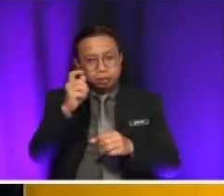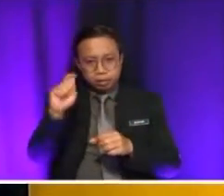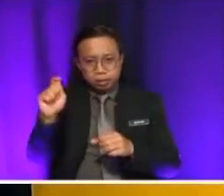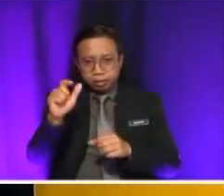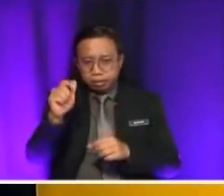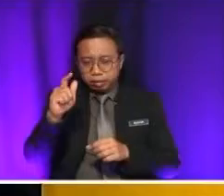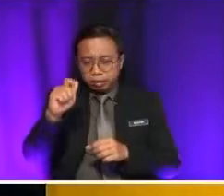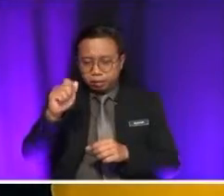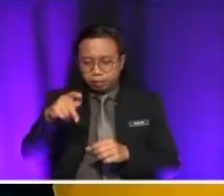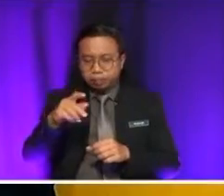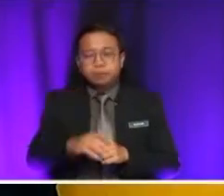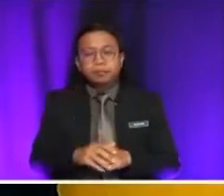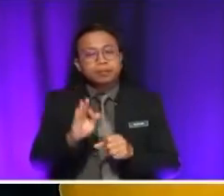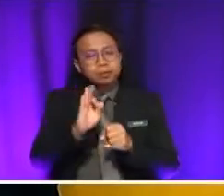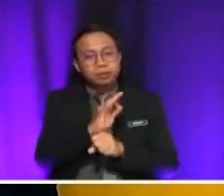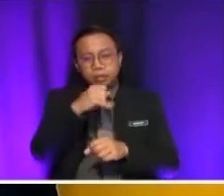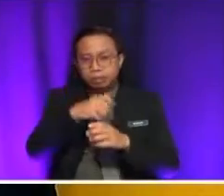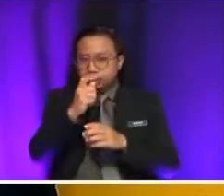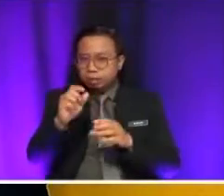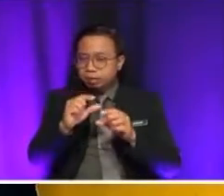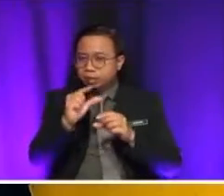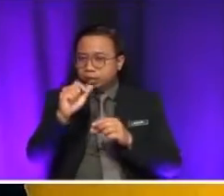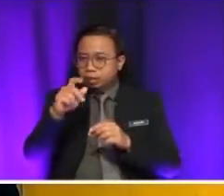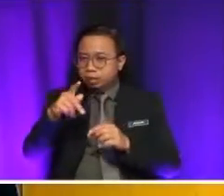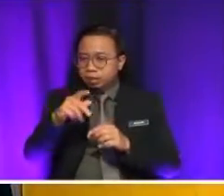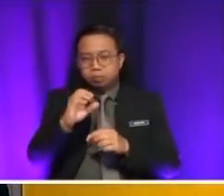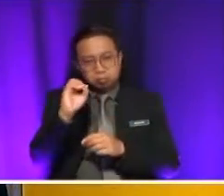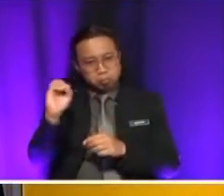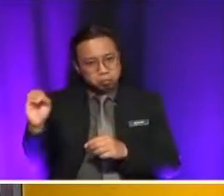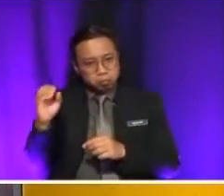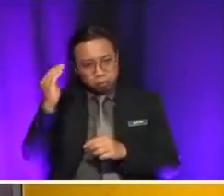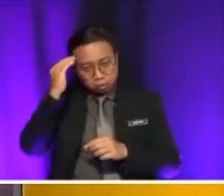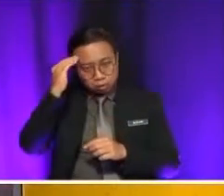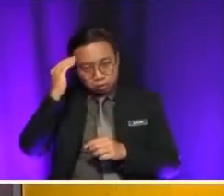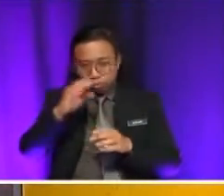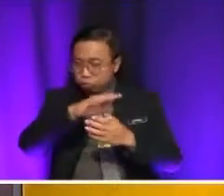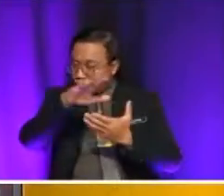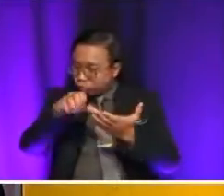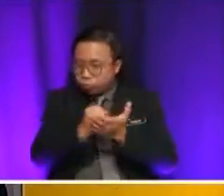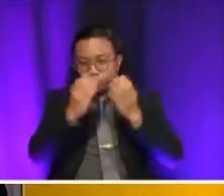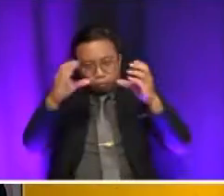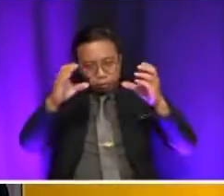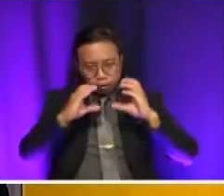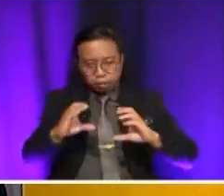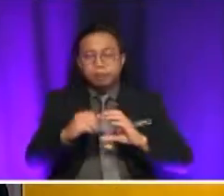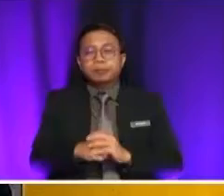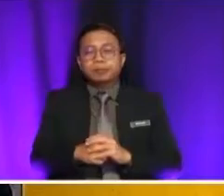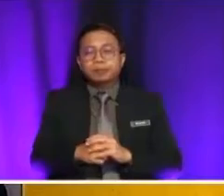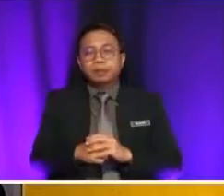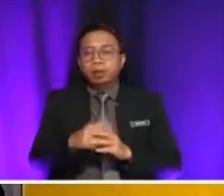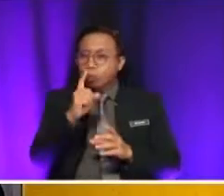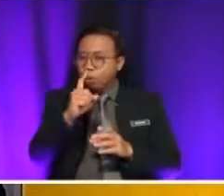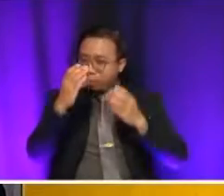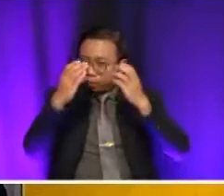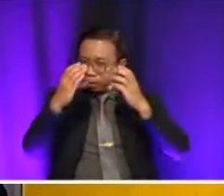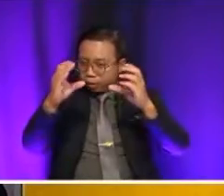have to understand that filling in the gaps, you need to understand what the entire paragraph is about. So we are going to dissect this segment from one